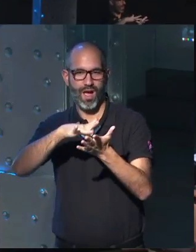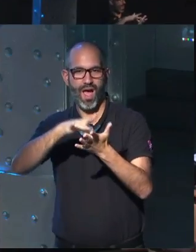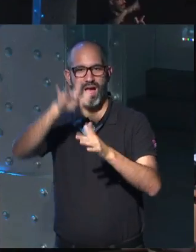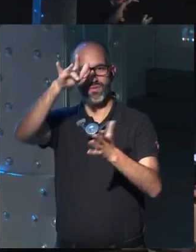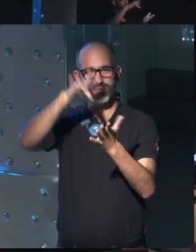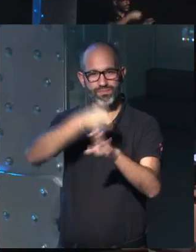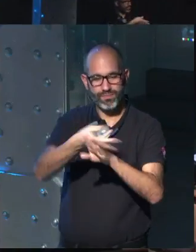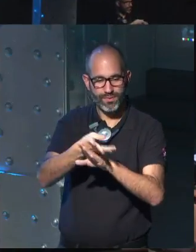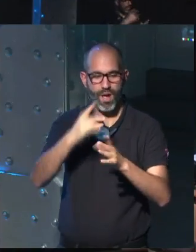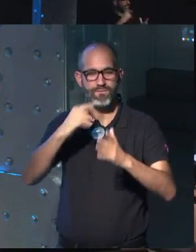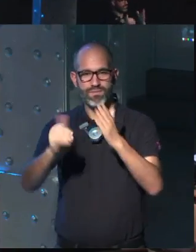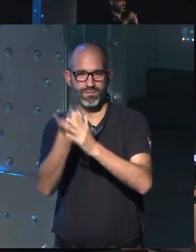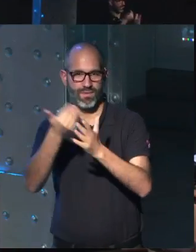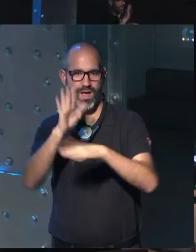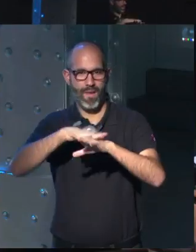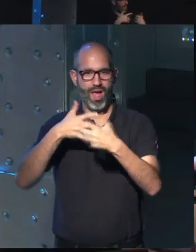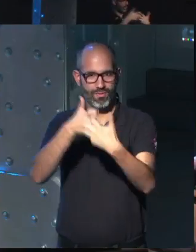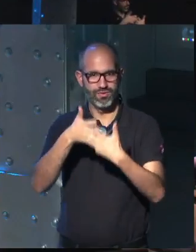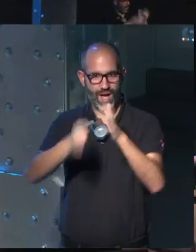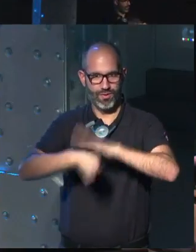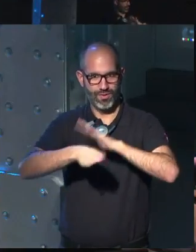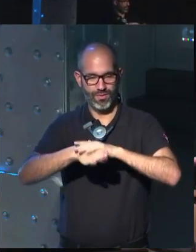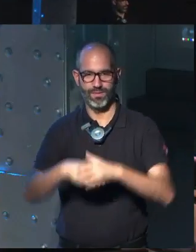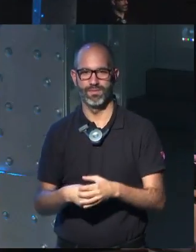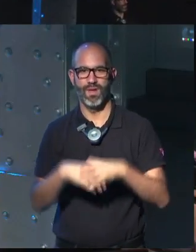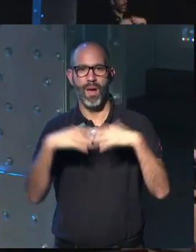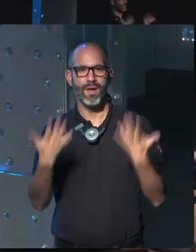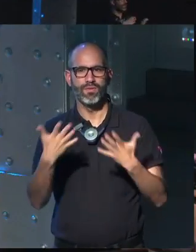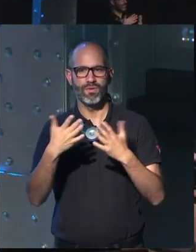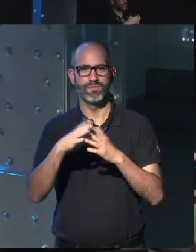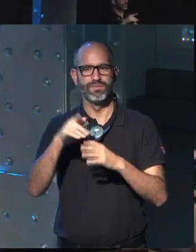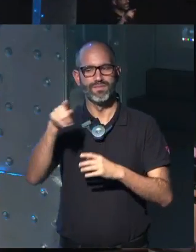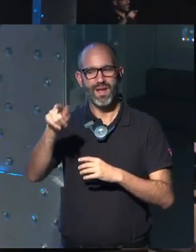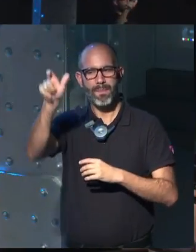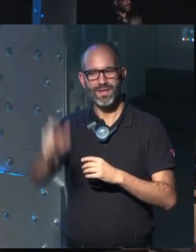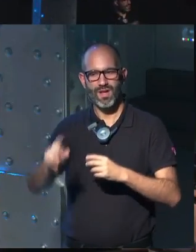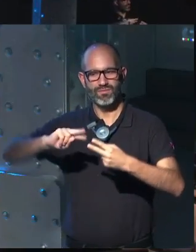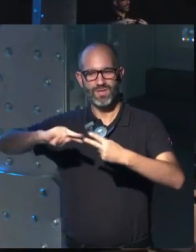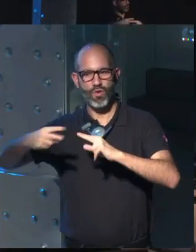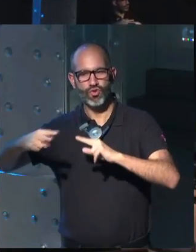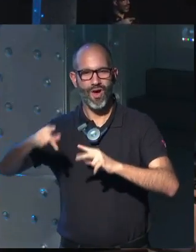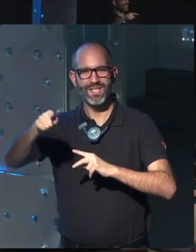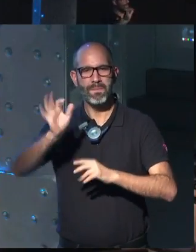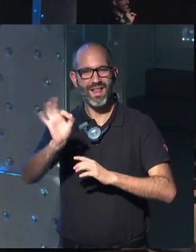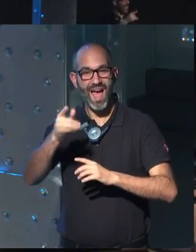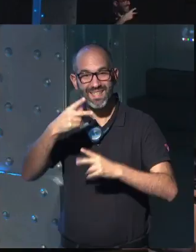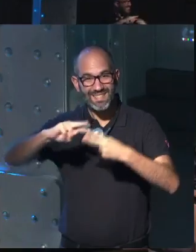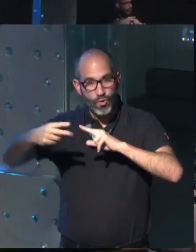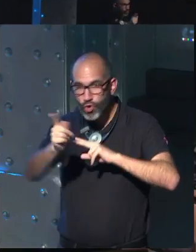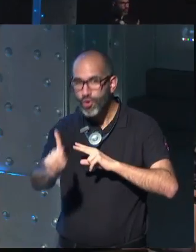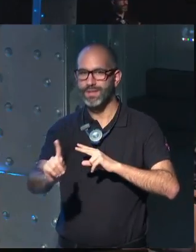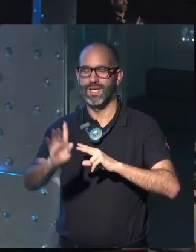independent organization we have to keep talking about and defending in this country. And he's not really a translator, he's